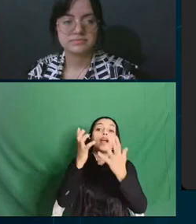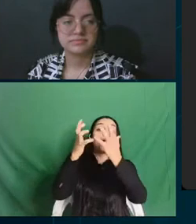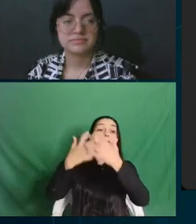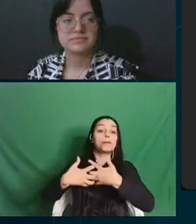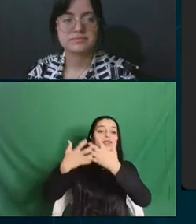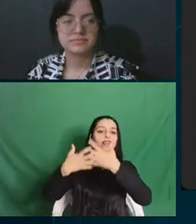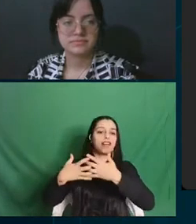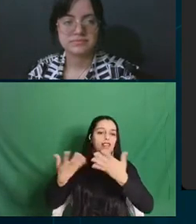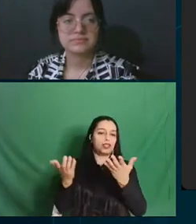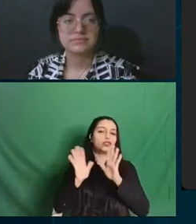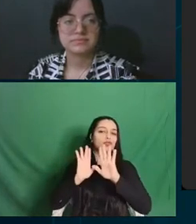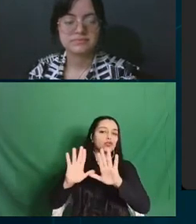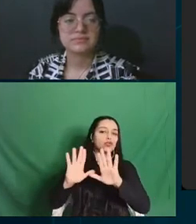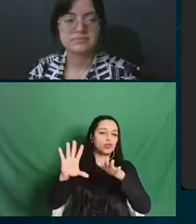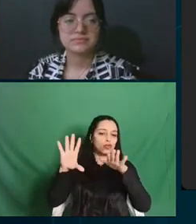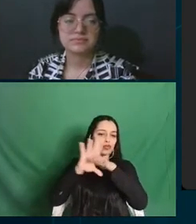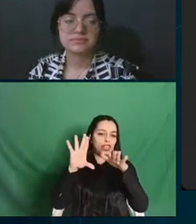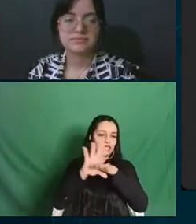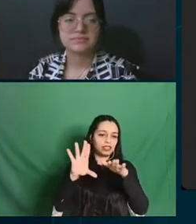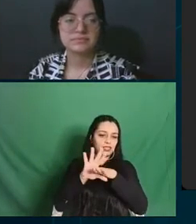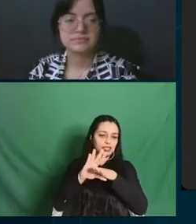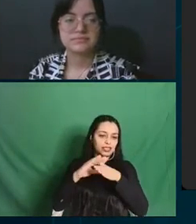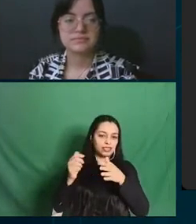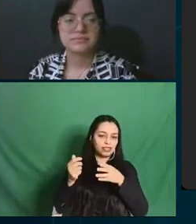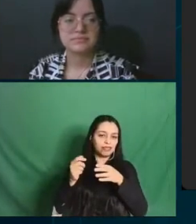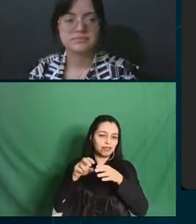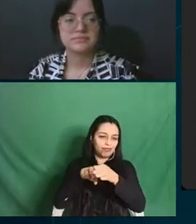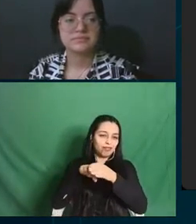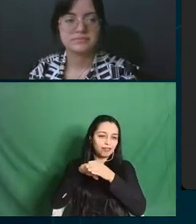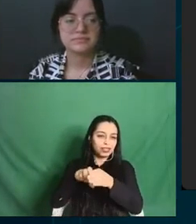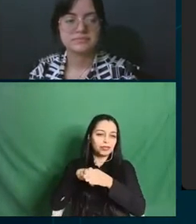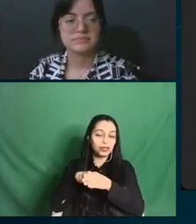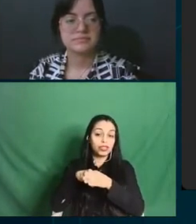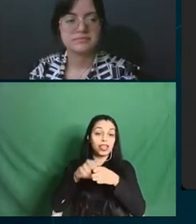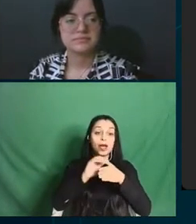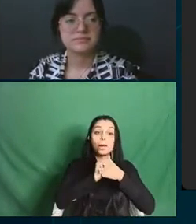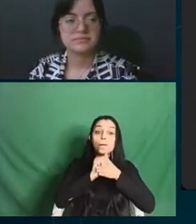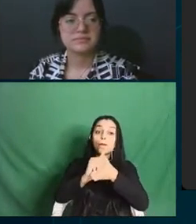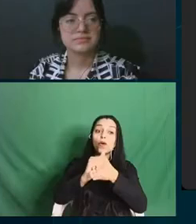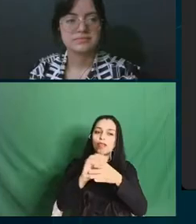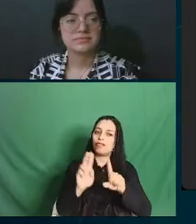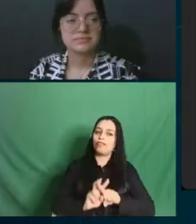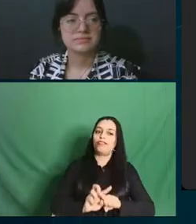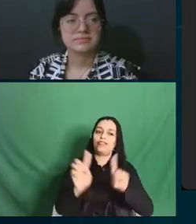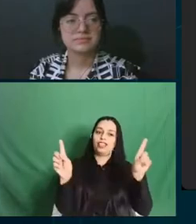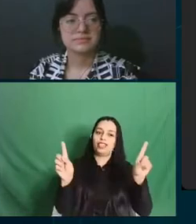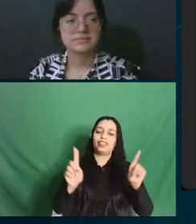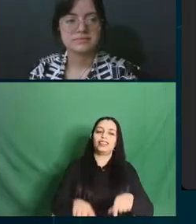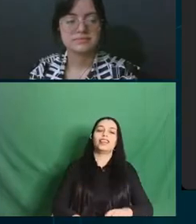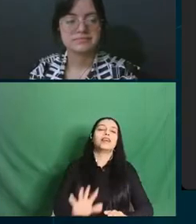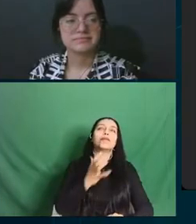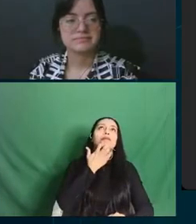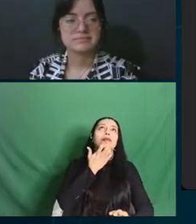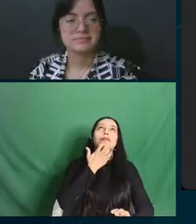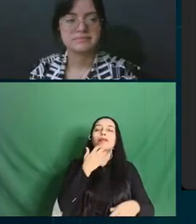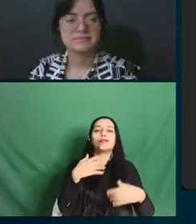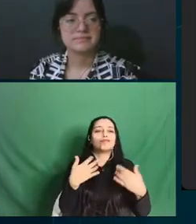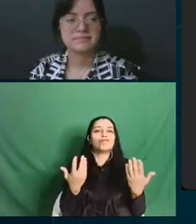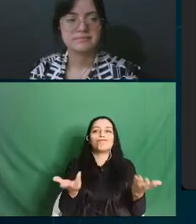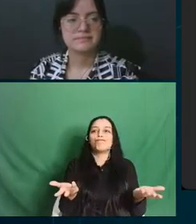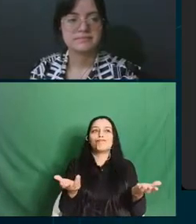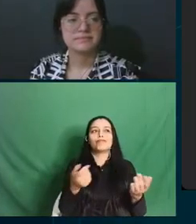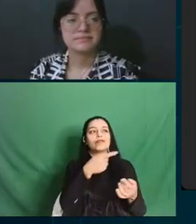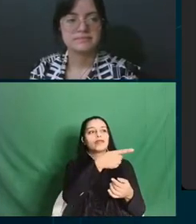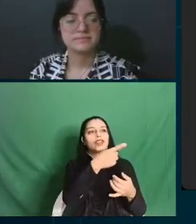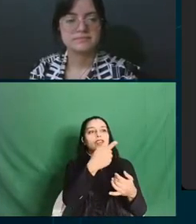business model out there. You know, you think your game is to run taxis efficiently, but somebody